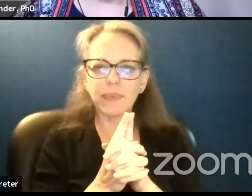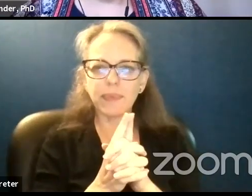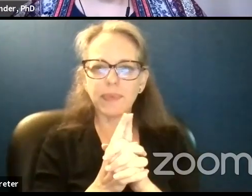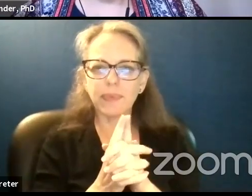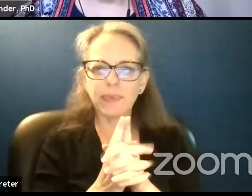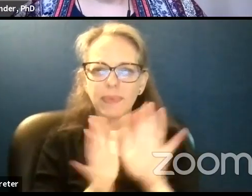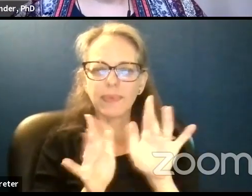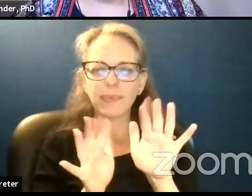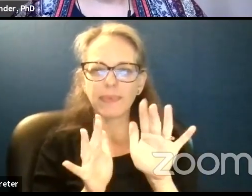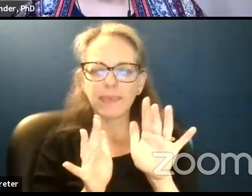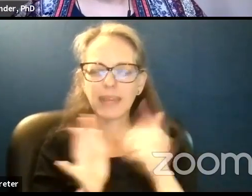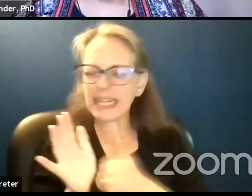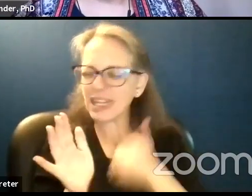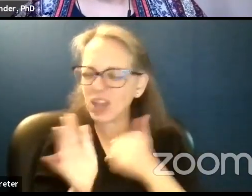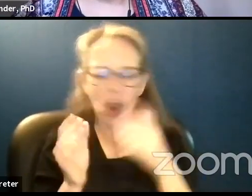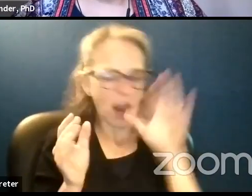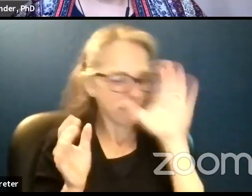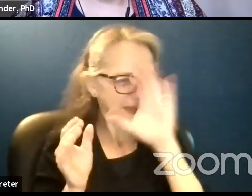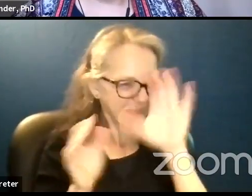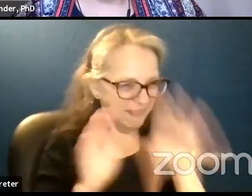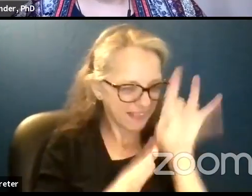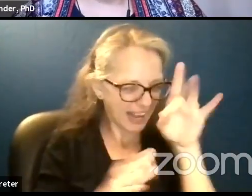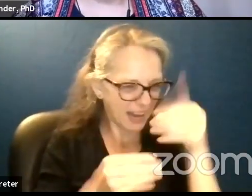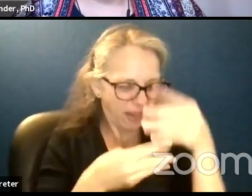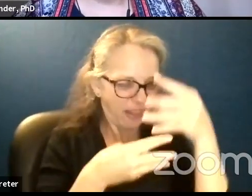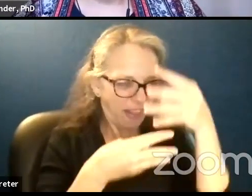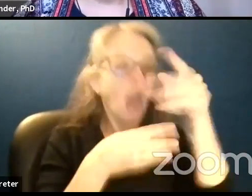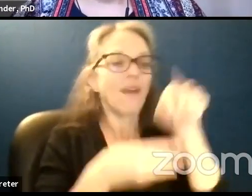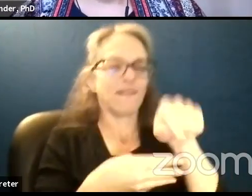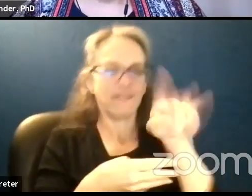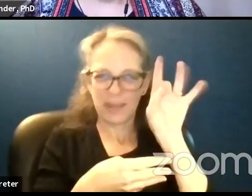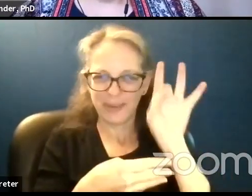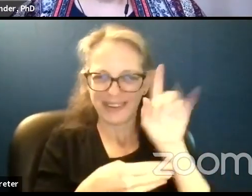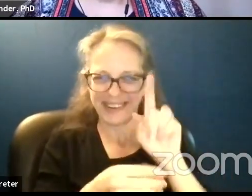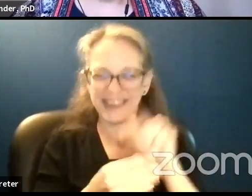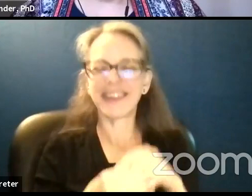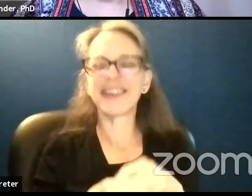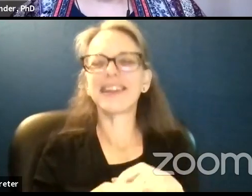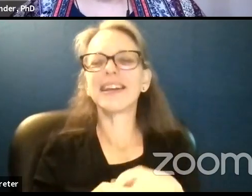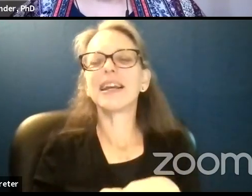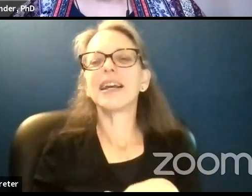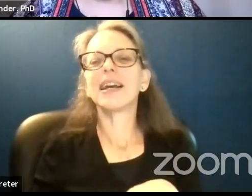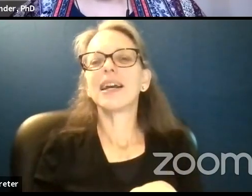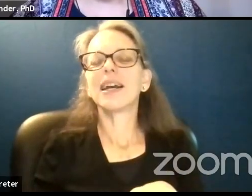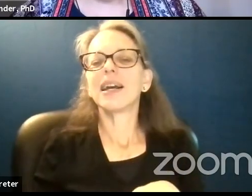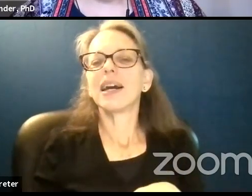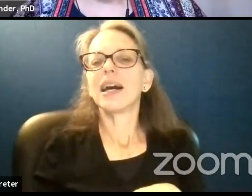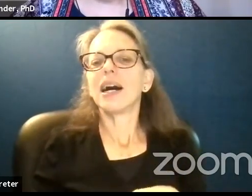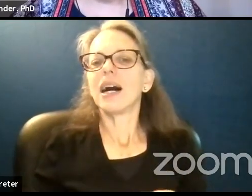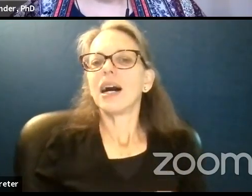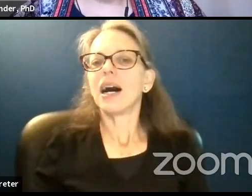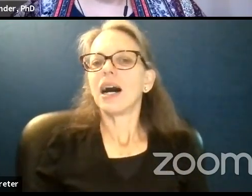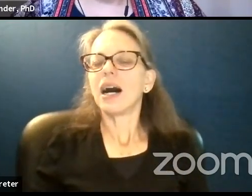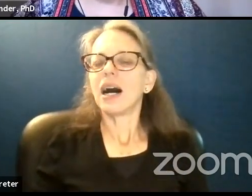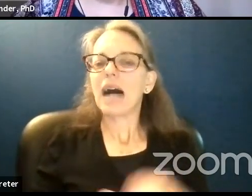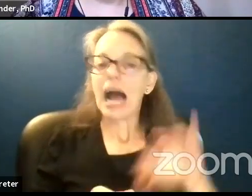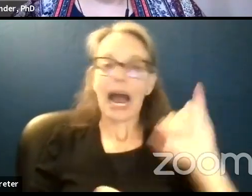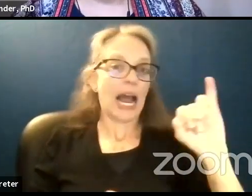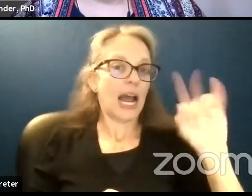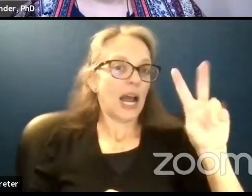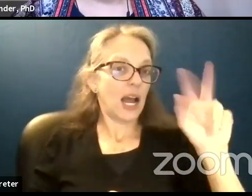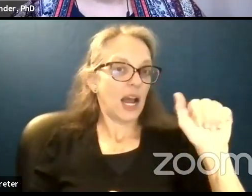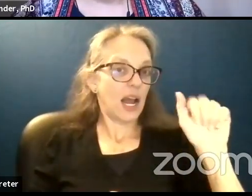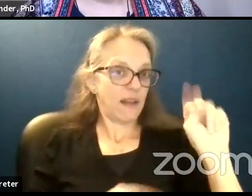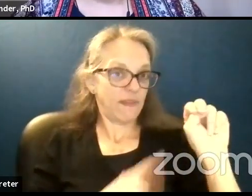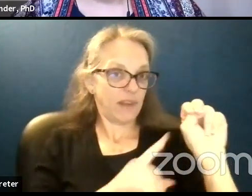Sorry, I lost my document where I was reading them off of. Here it is. Okay. So Ivan, who is